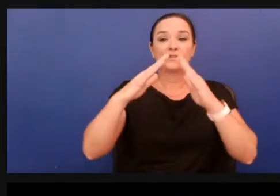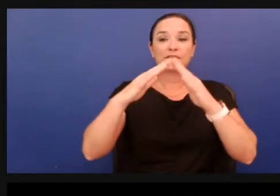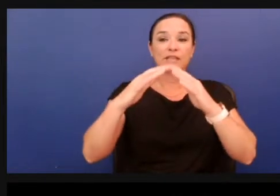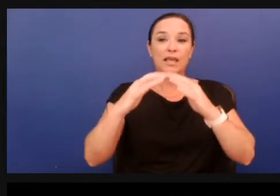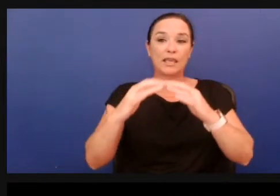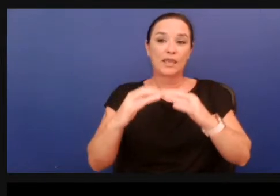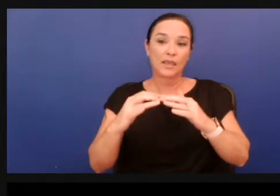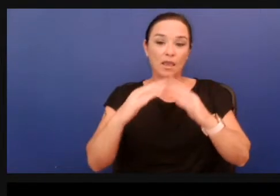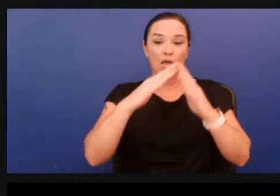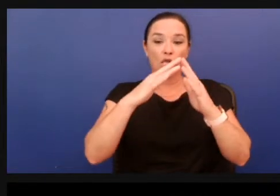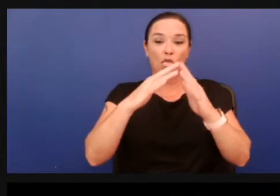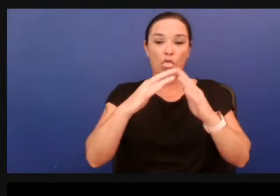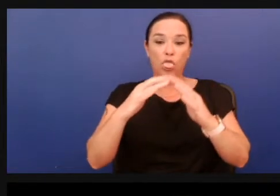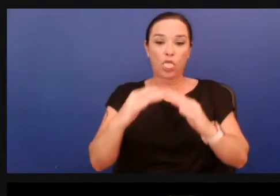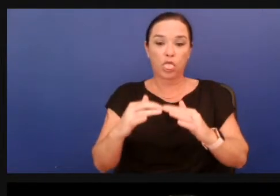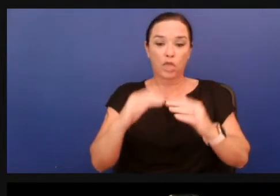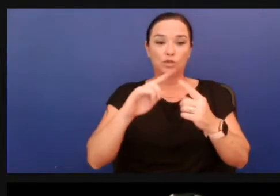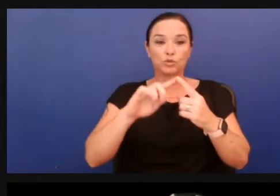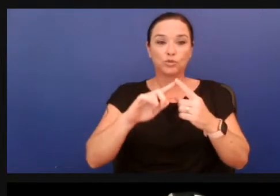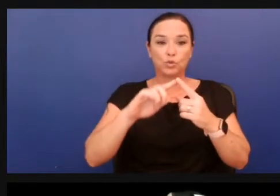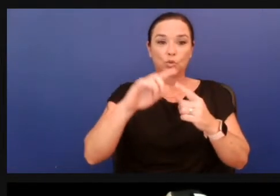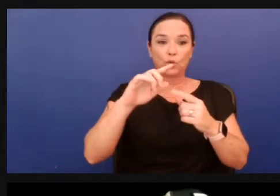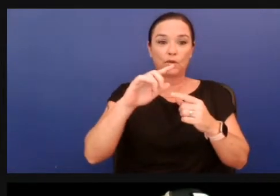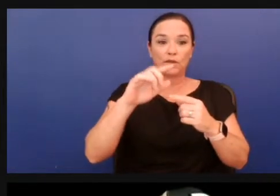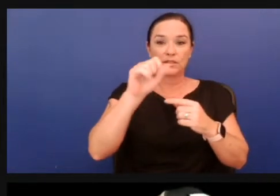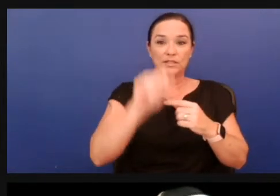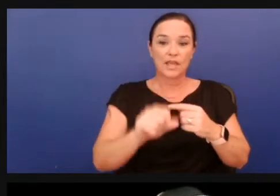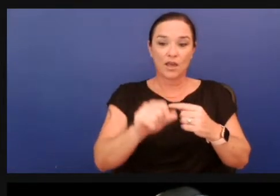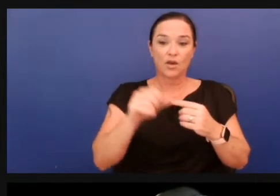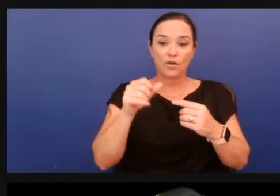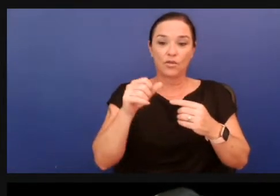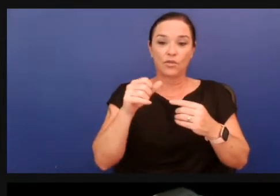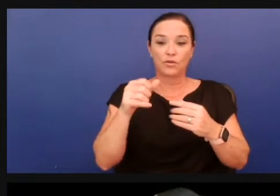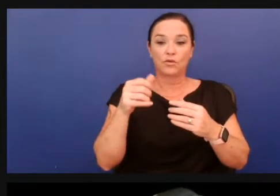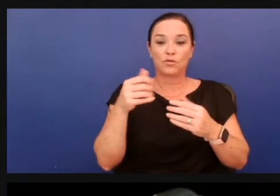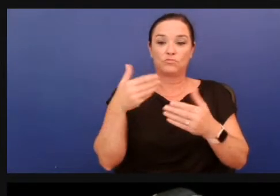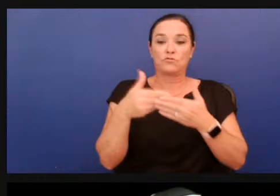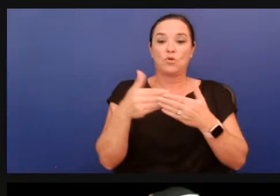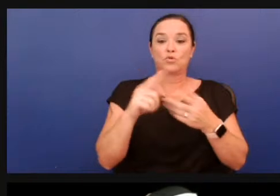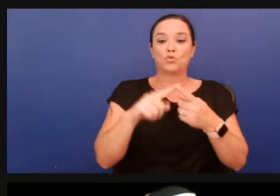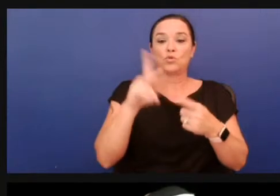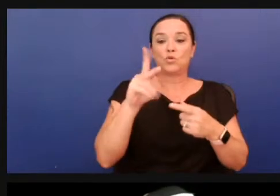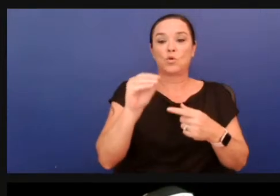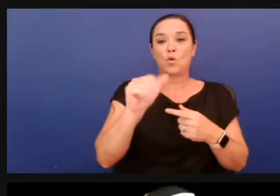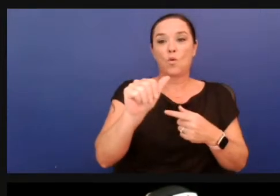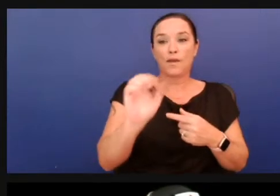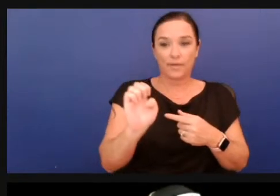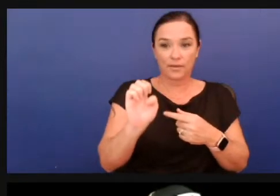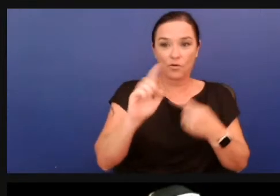the south, right, towards the Kilauea as the area deflates there.